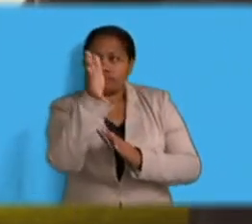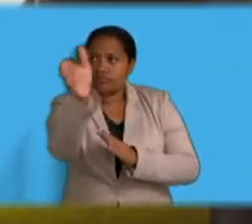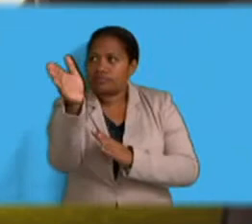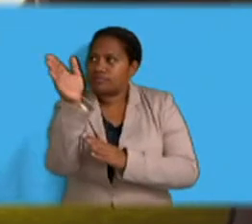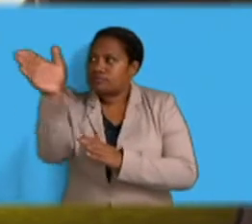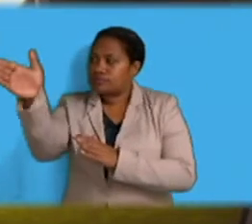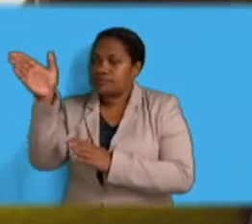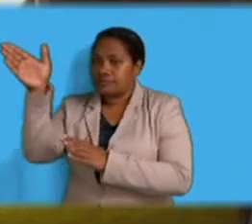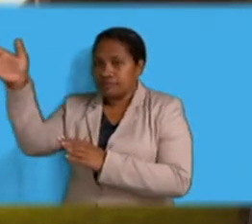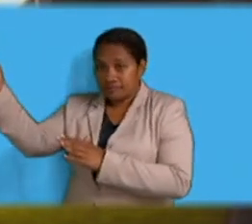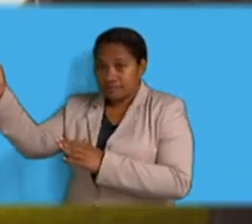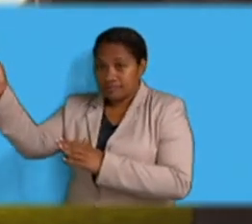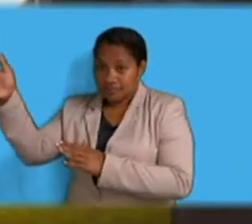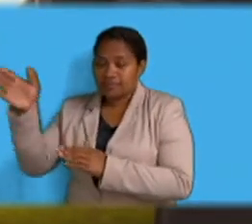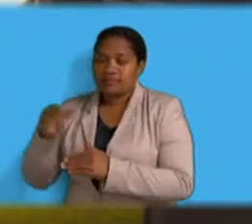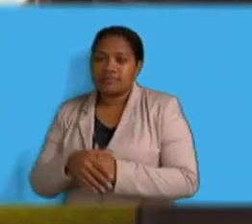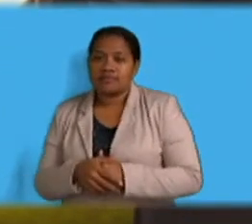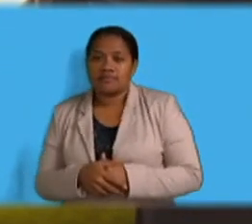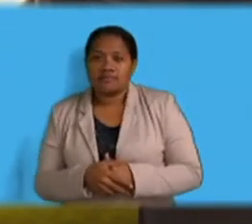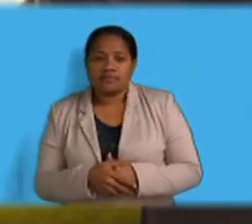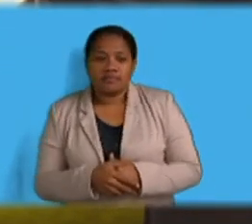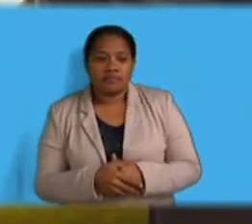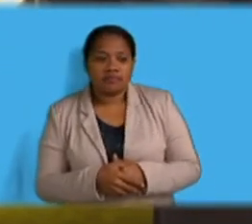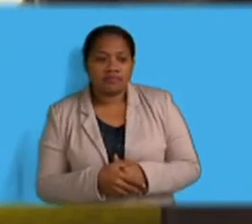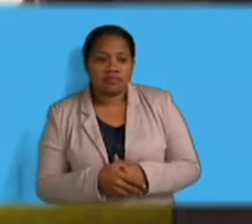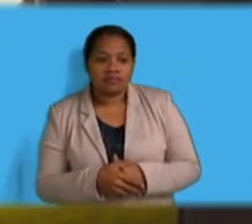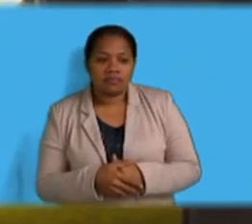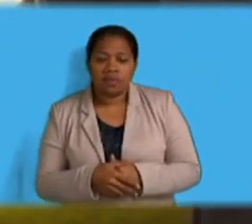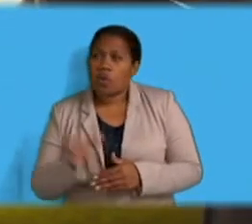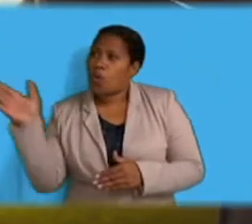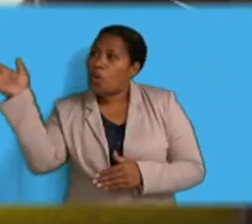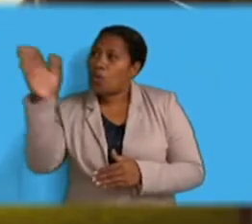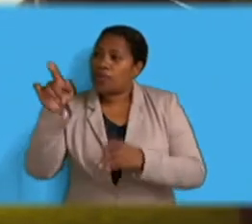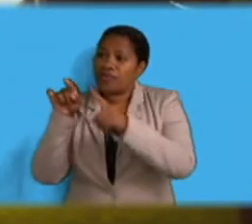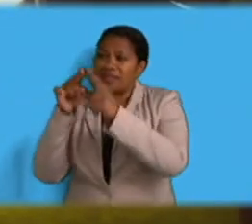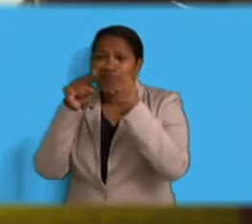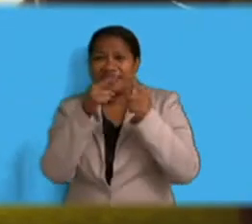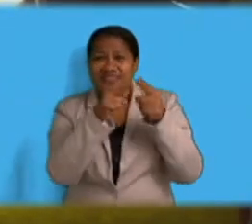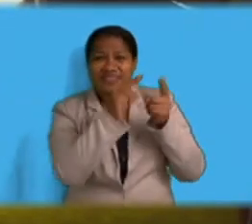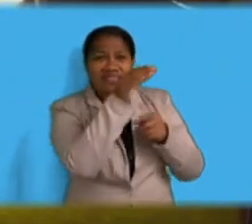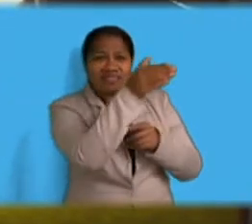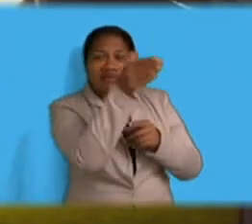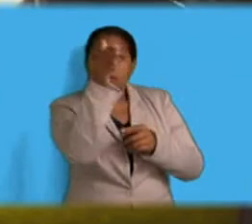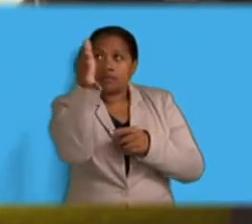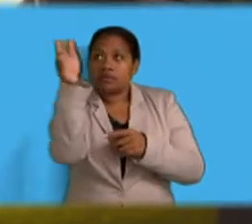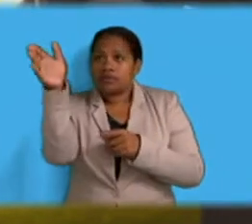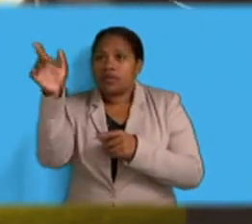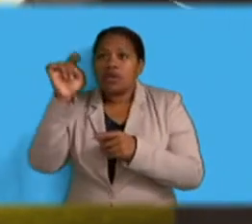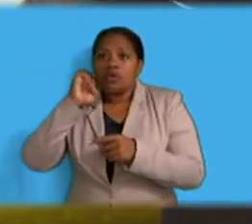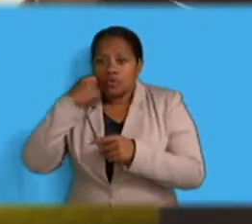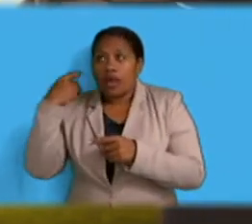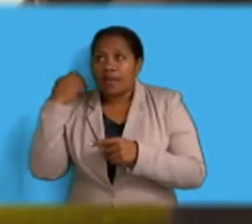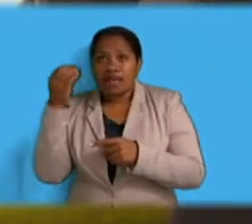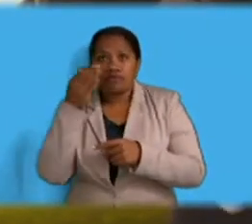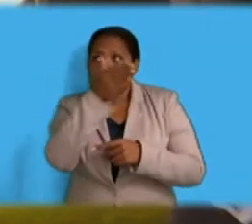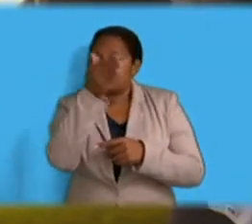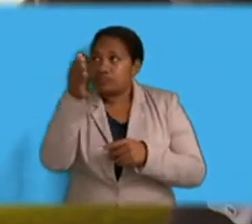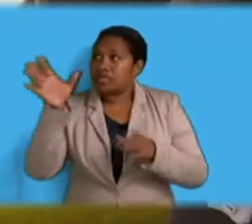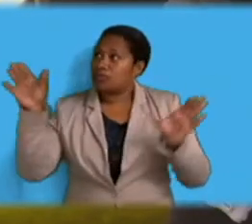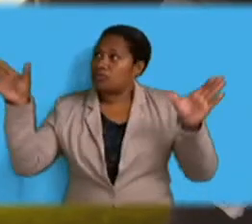it goes to Town and Country Planning, all the different, it may go to FEA. So we need to get all of them